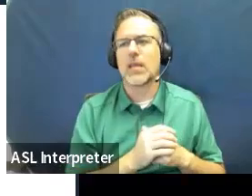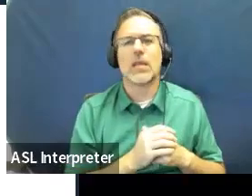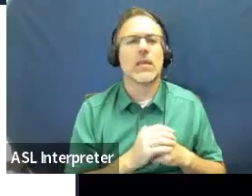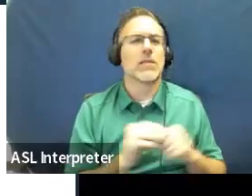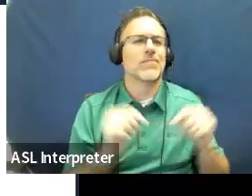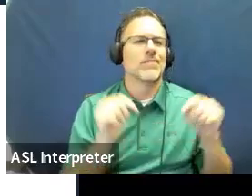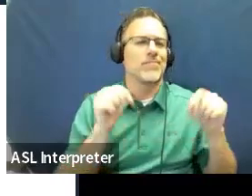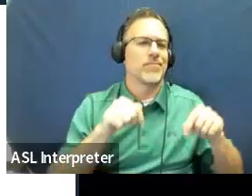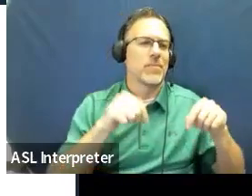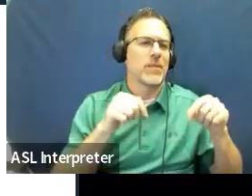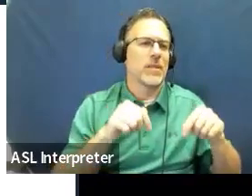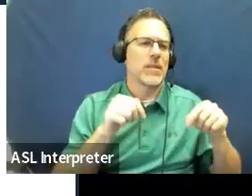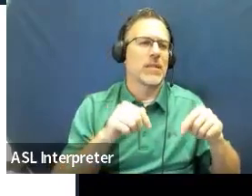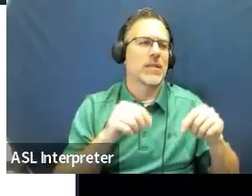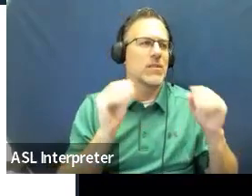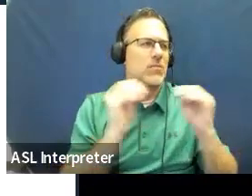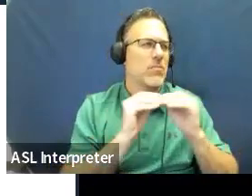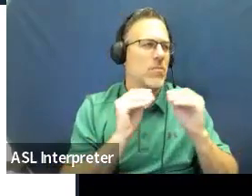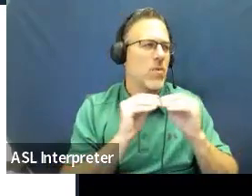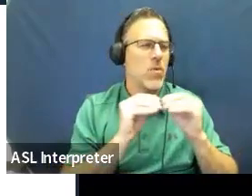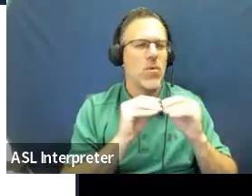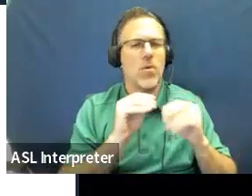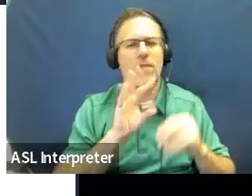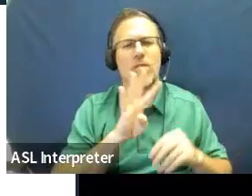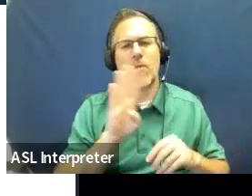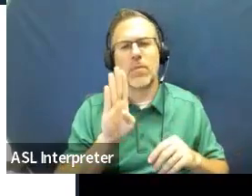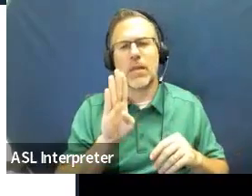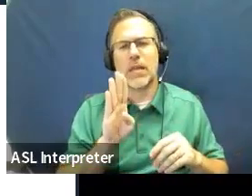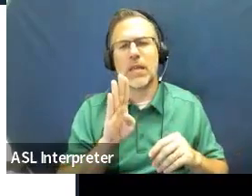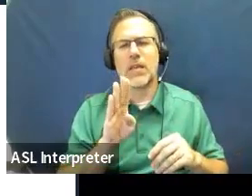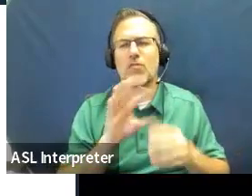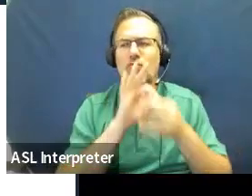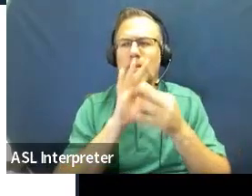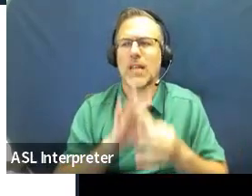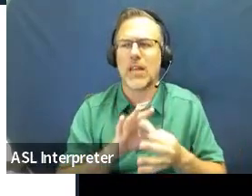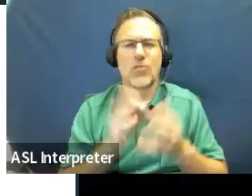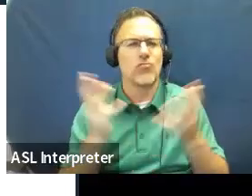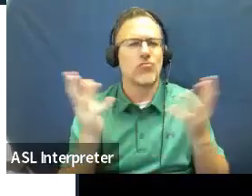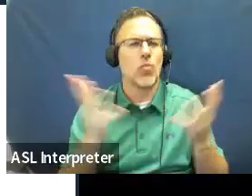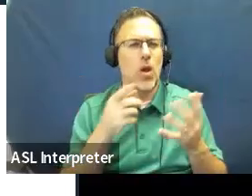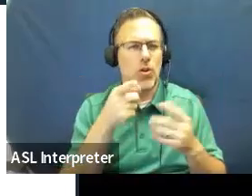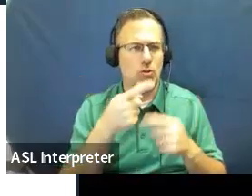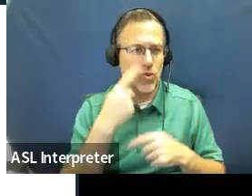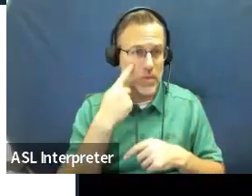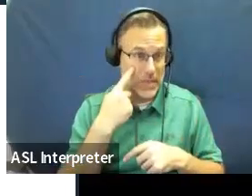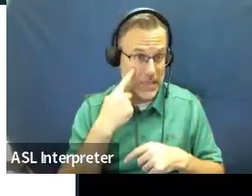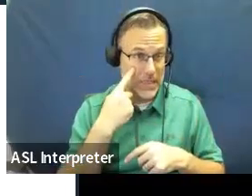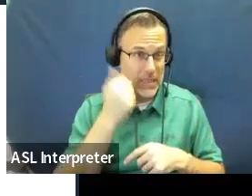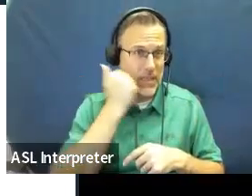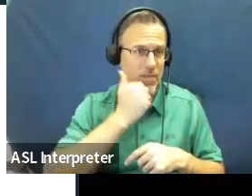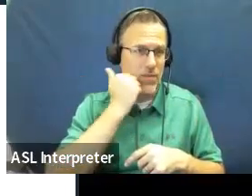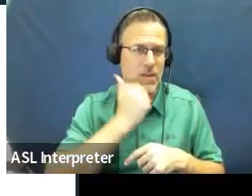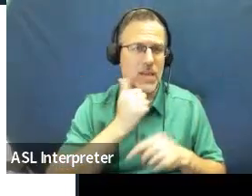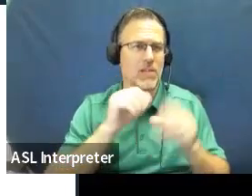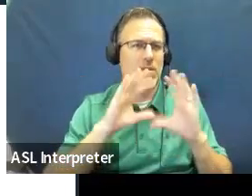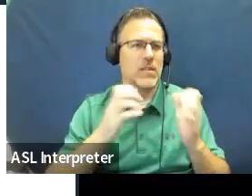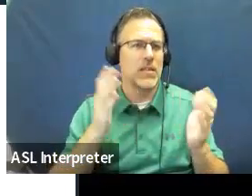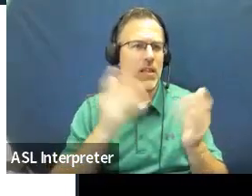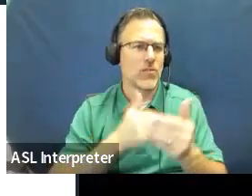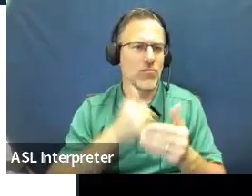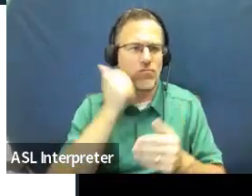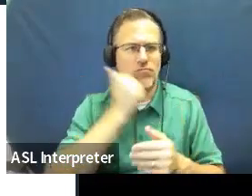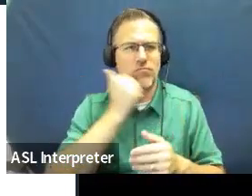about more what it's like in the classroom. What do you see from a day-to-day basis?